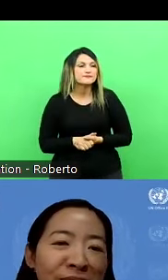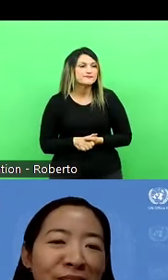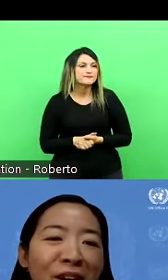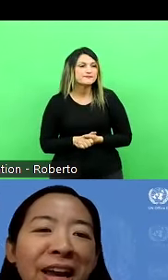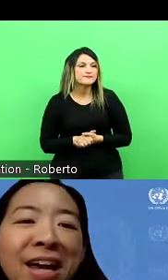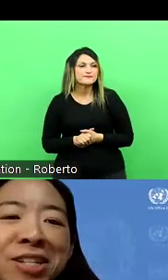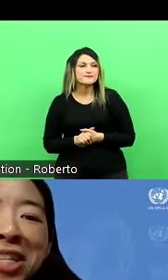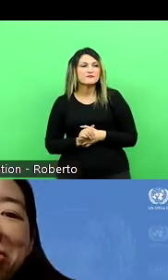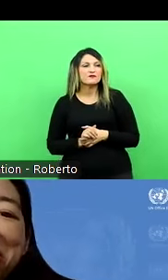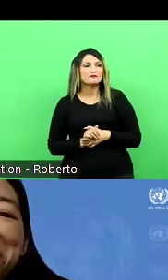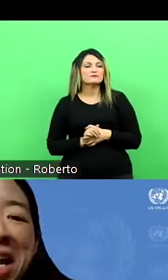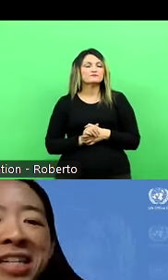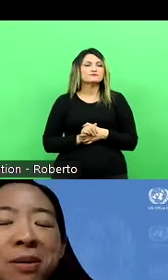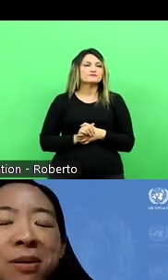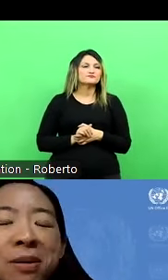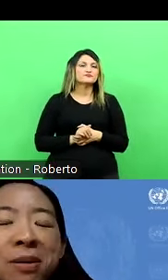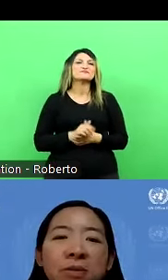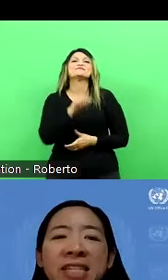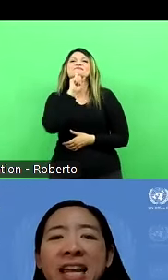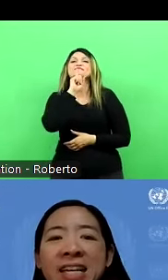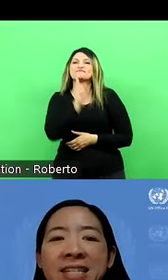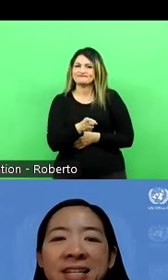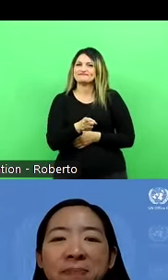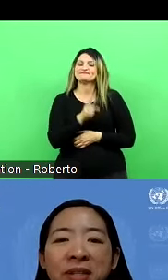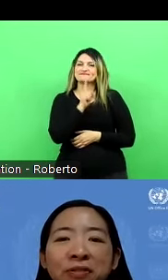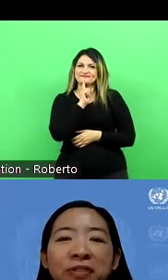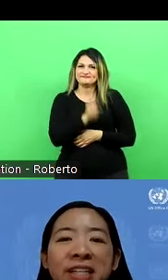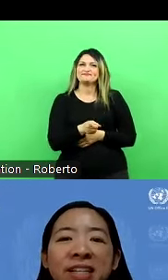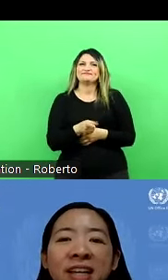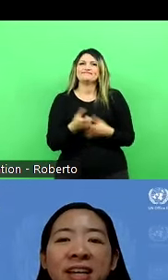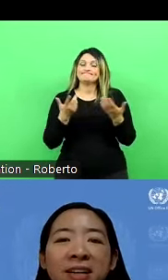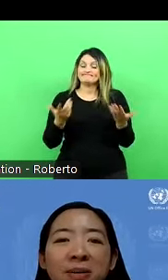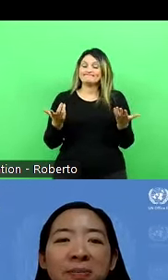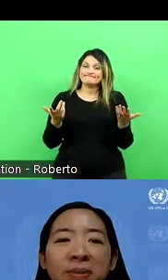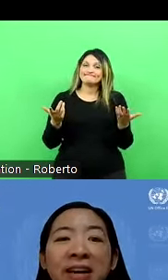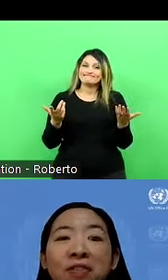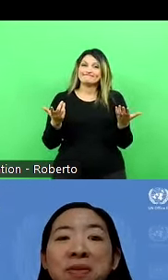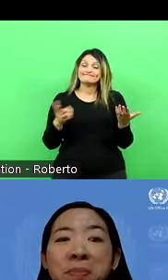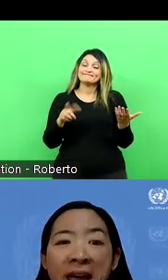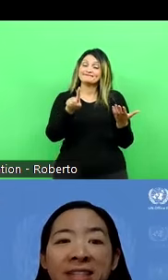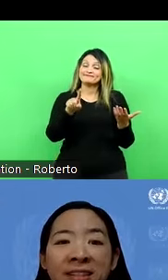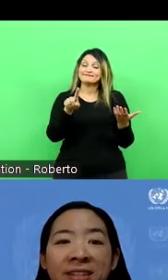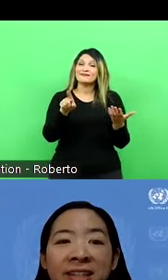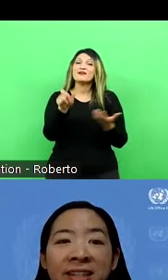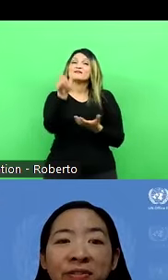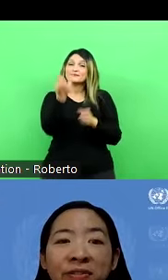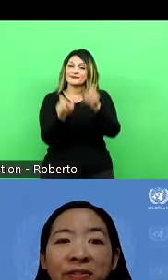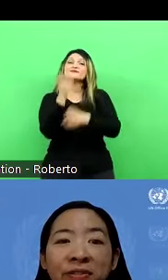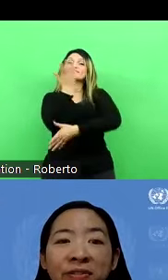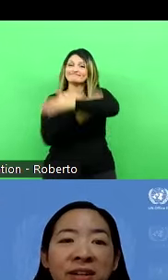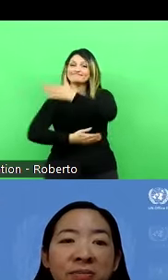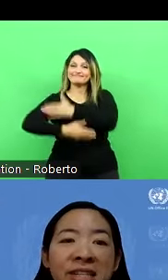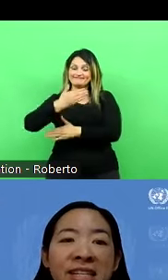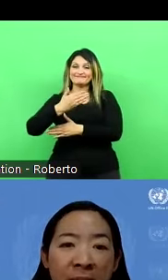True. The correct answer is true. Yes, the person with disability has different level of impact and different